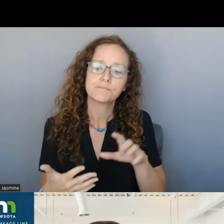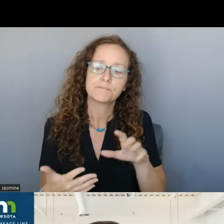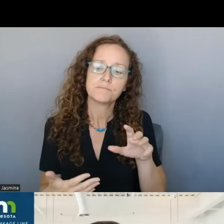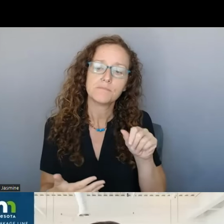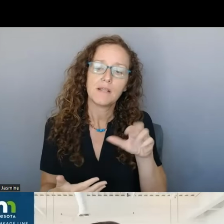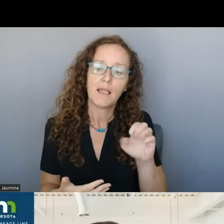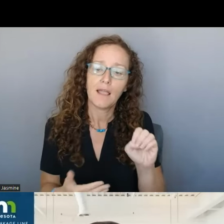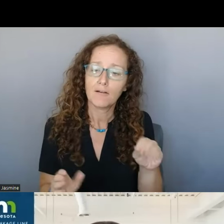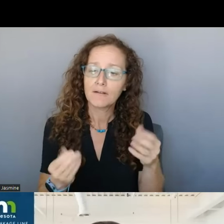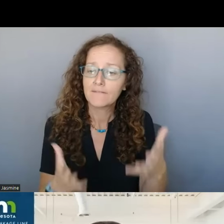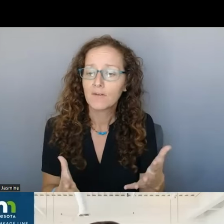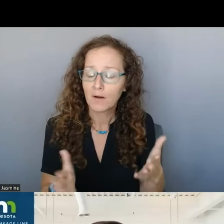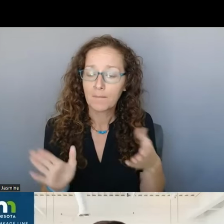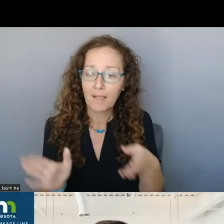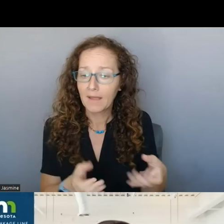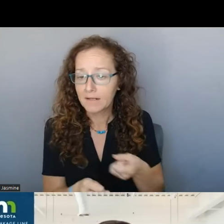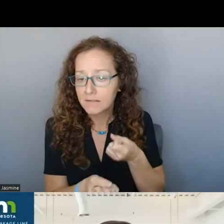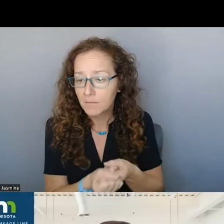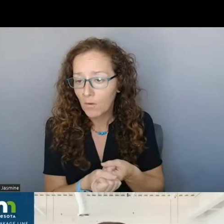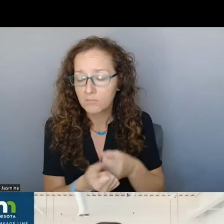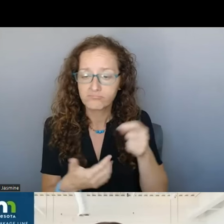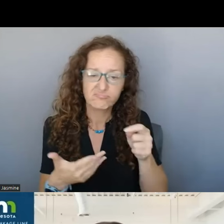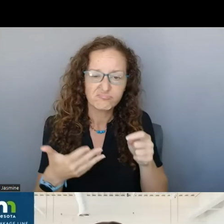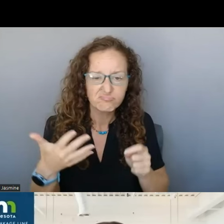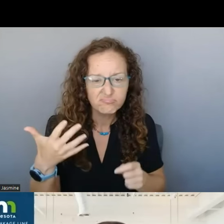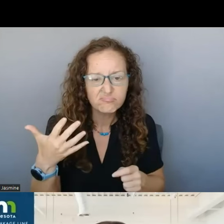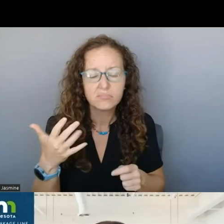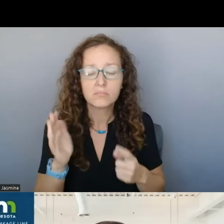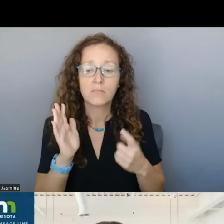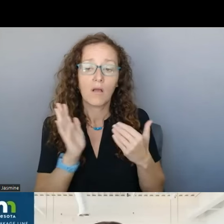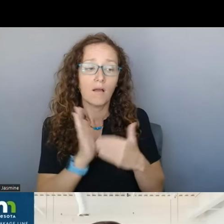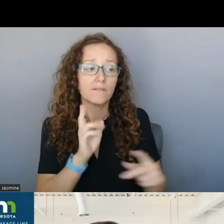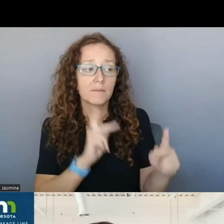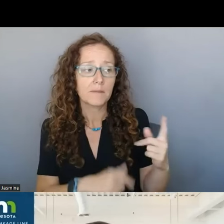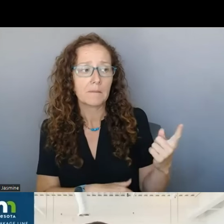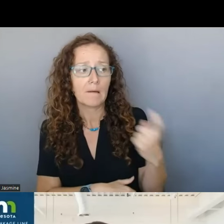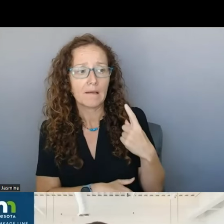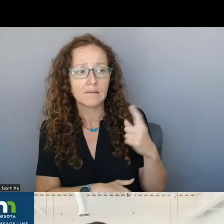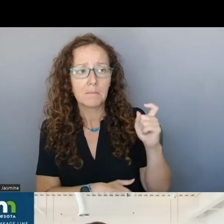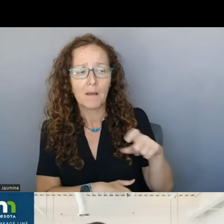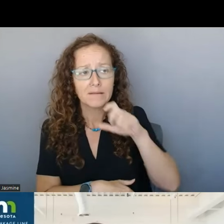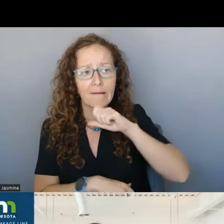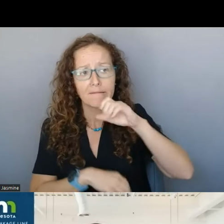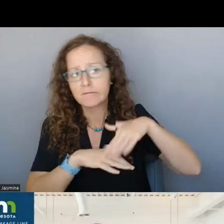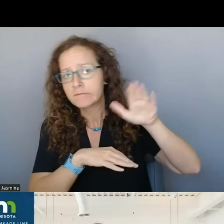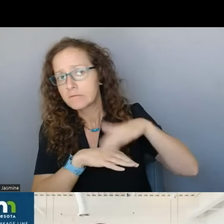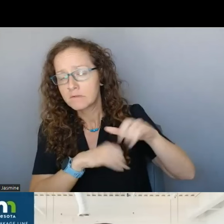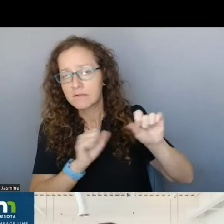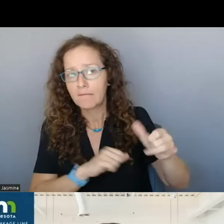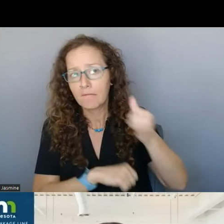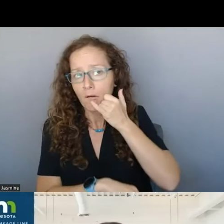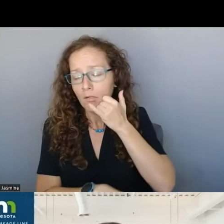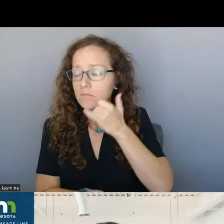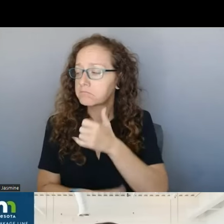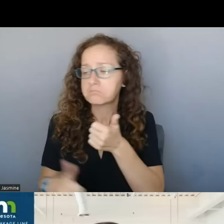the question, do you have to be a certain age to call the Senior Linkage Line? The answer is no. Anybody can call the Senior